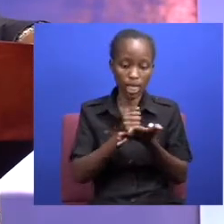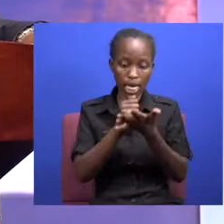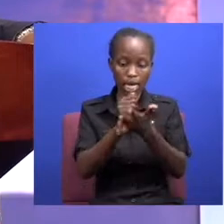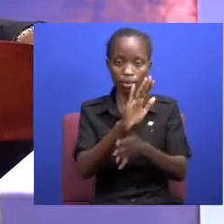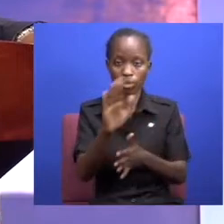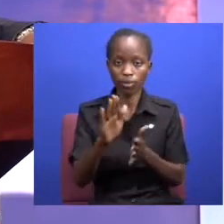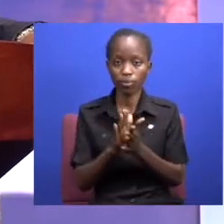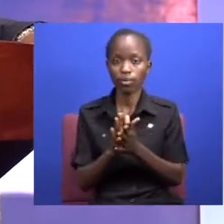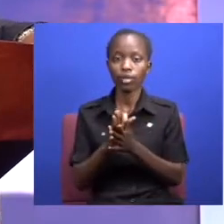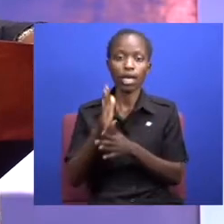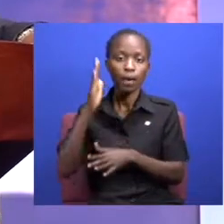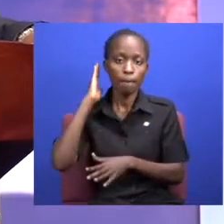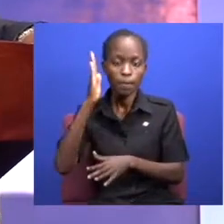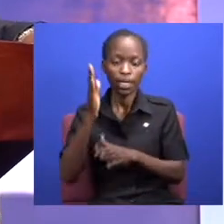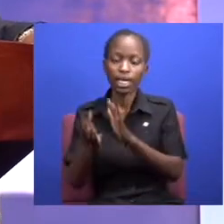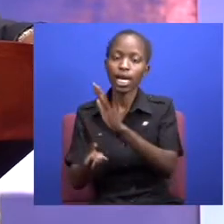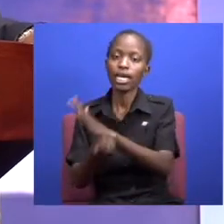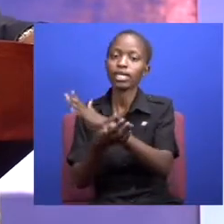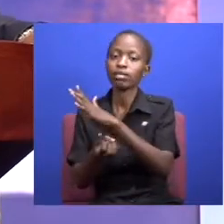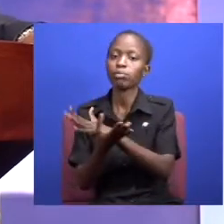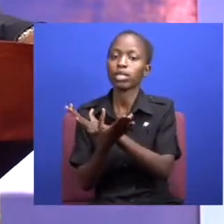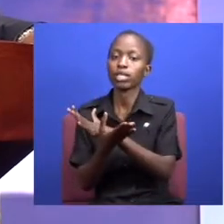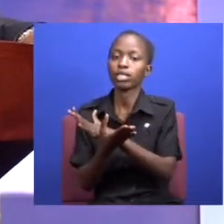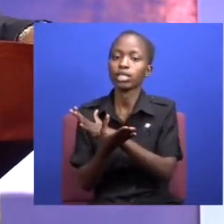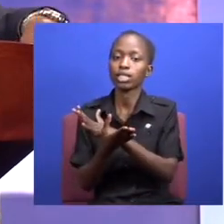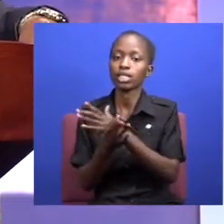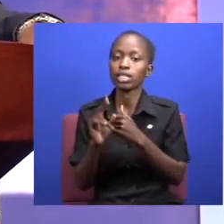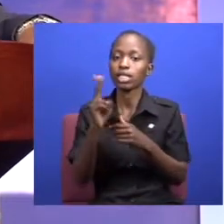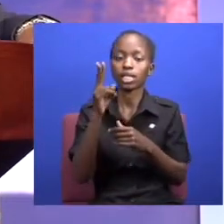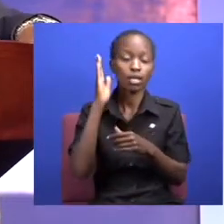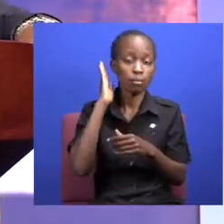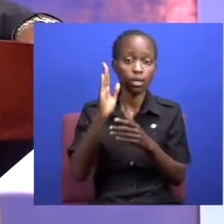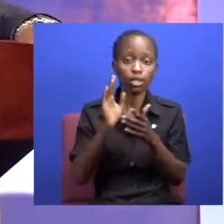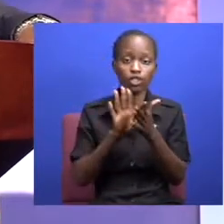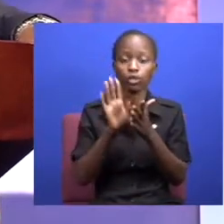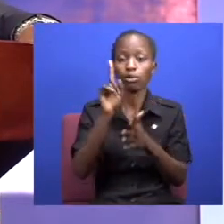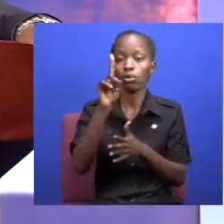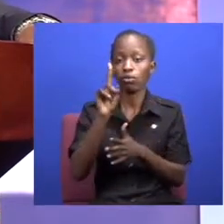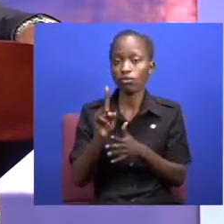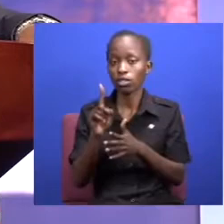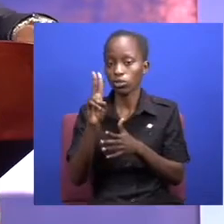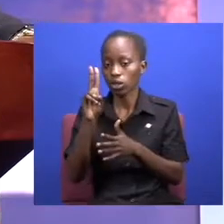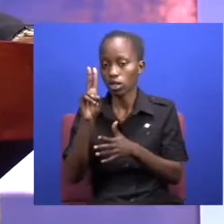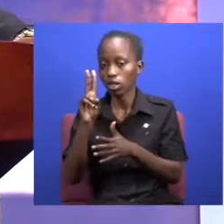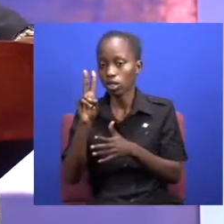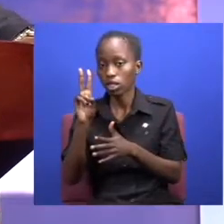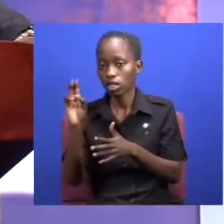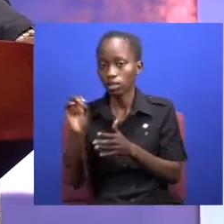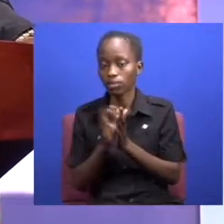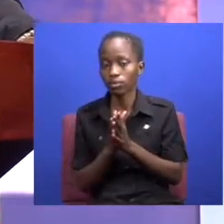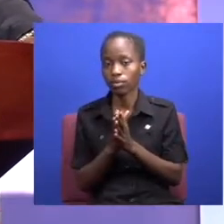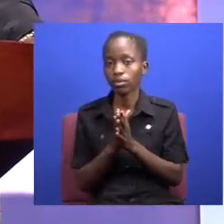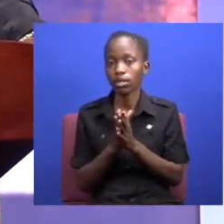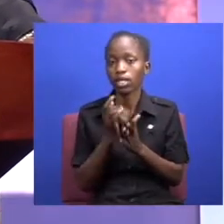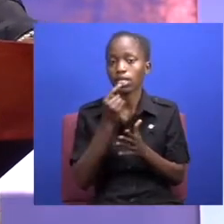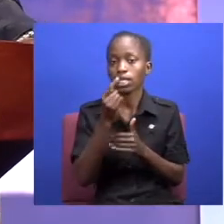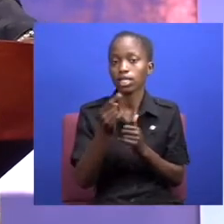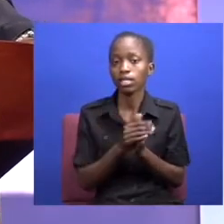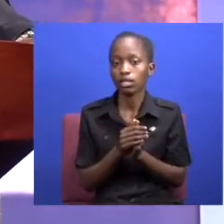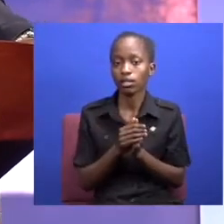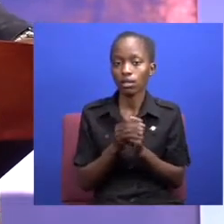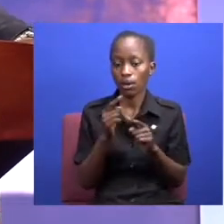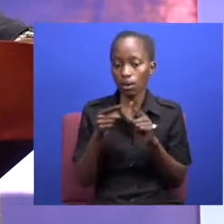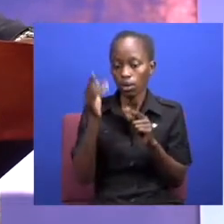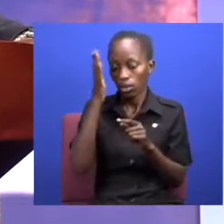The Apostle Peter explains it this way in 2 Peter chapter 1 from verse 20 following. He writes saying,